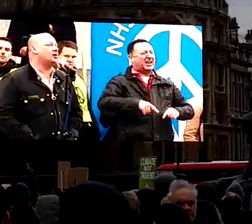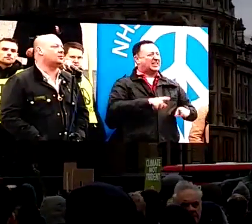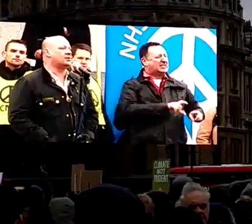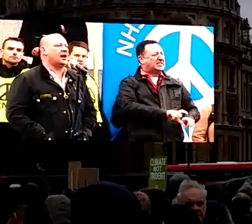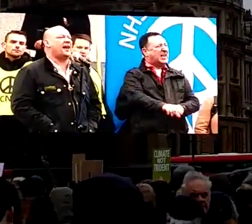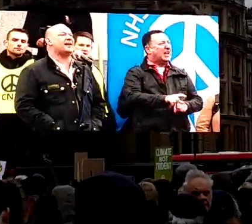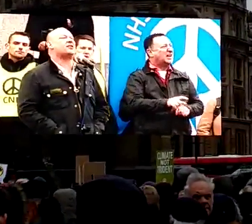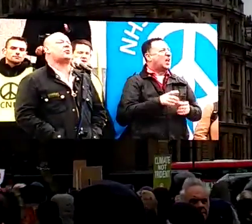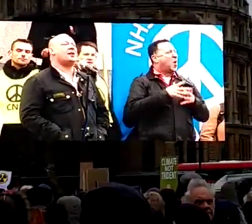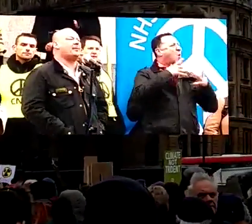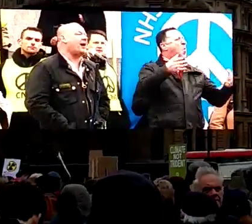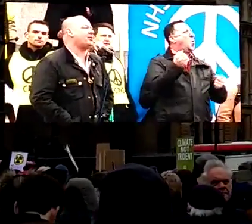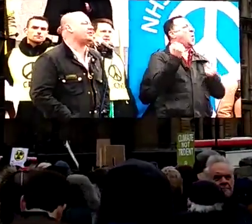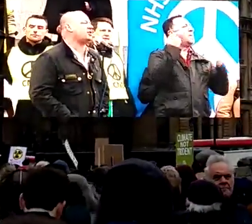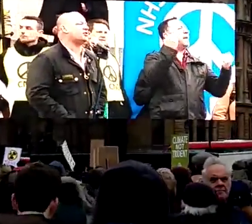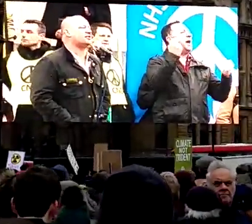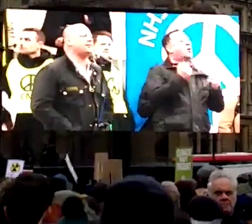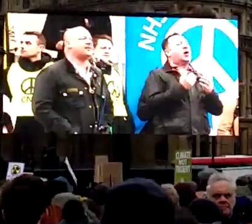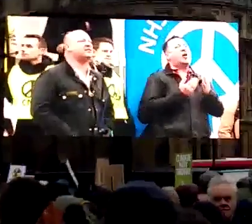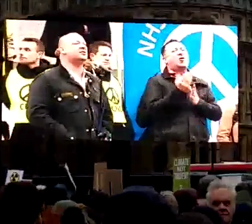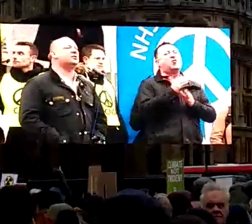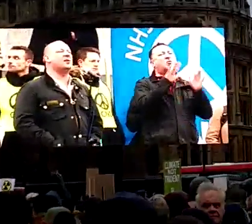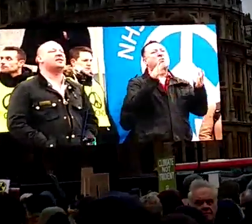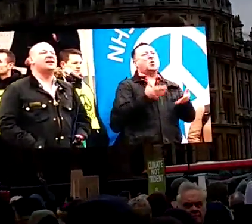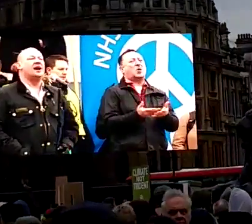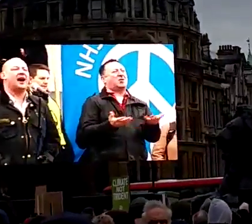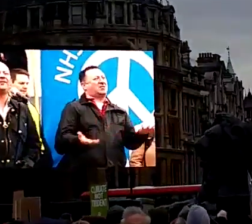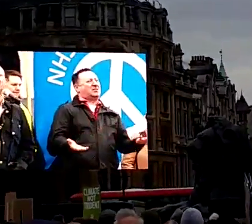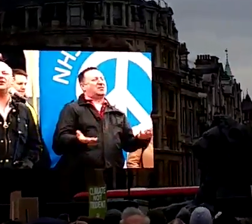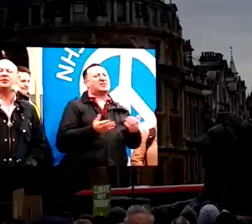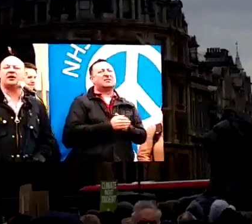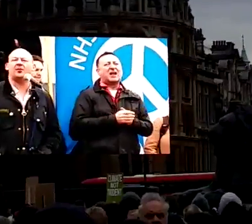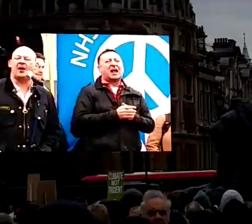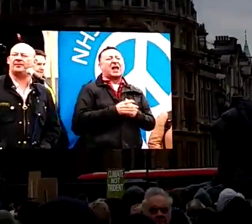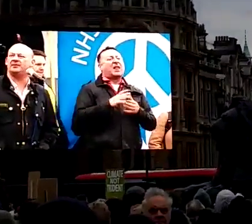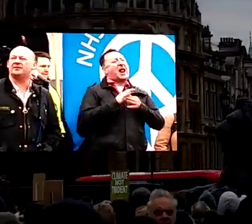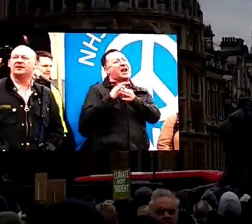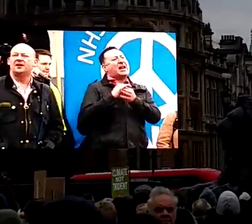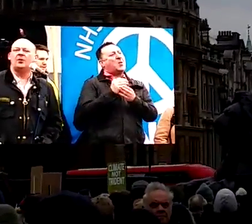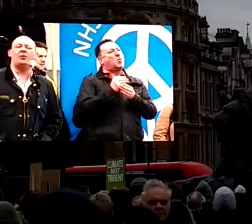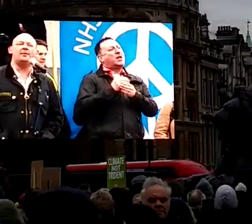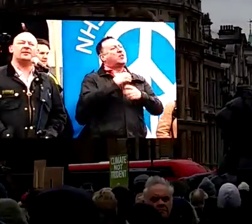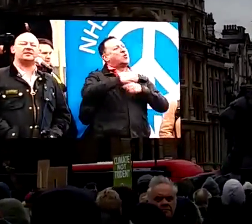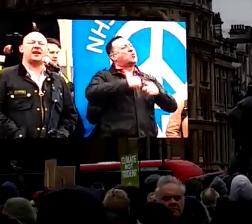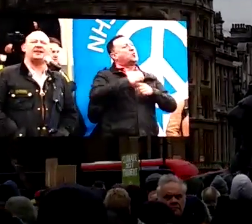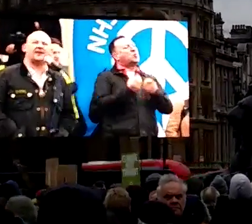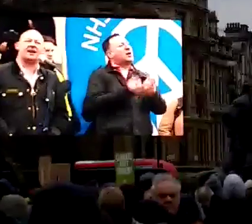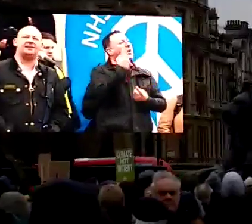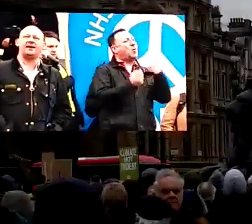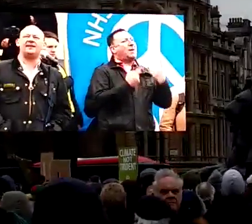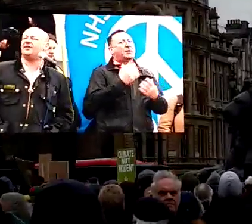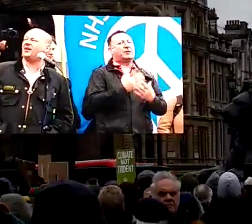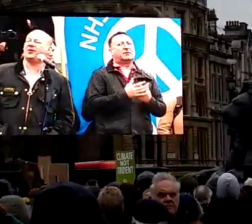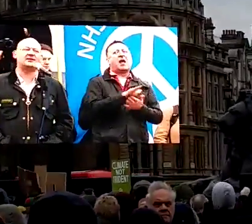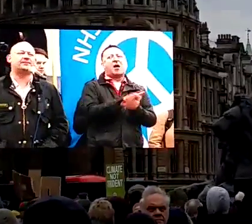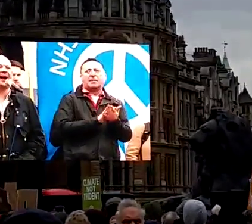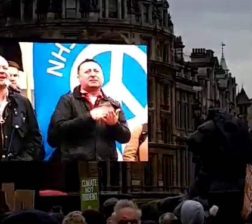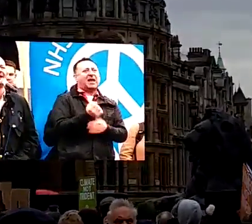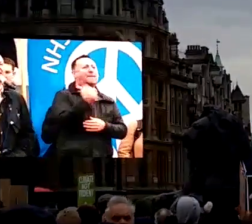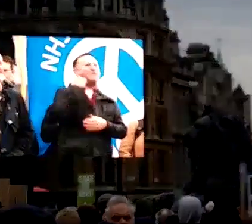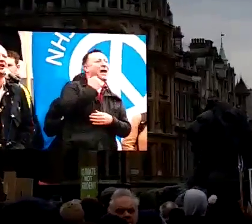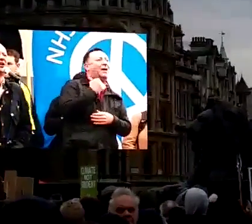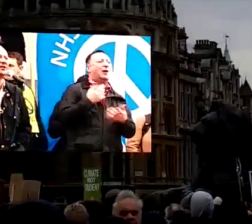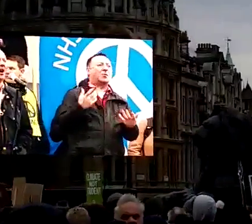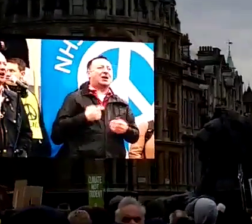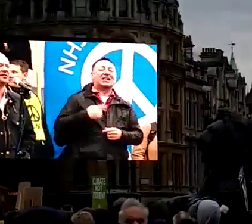in the world, and that great power has got something to do with having nuclear weapons. Well, we must say to him, even though his